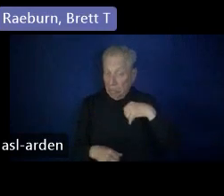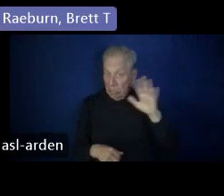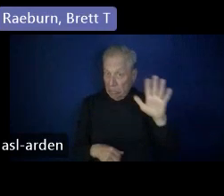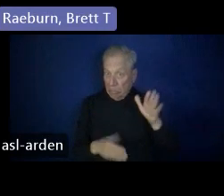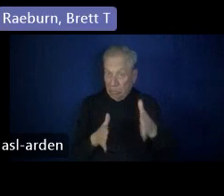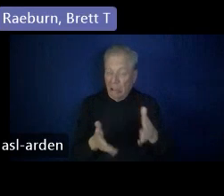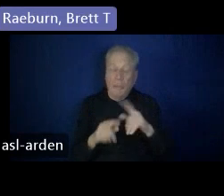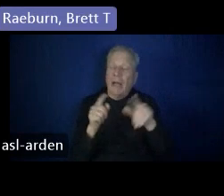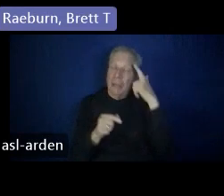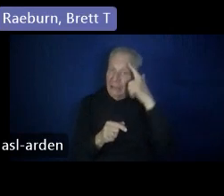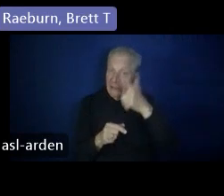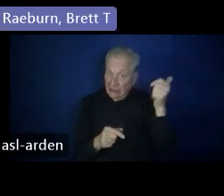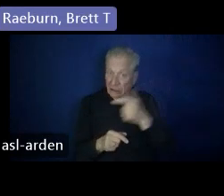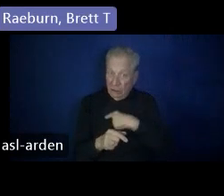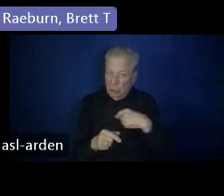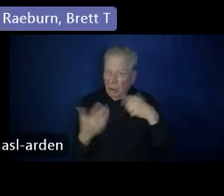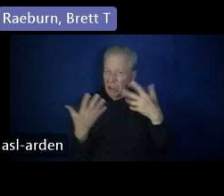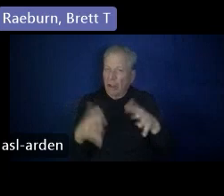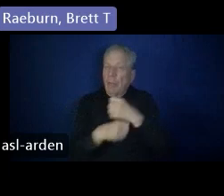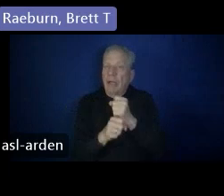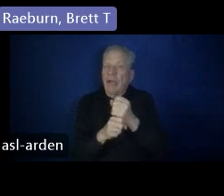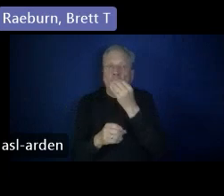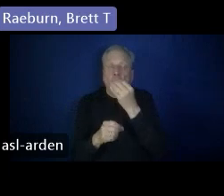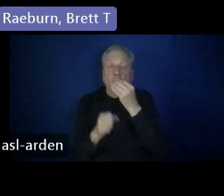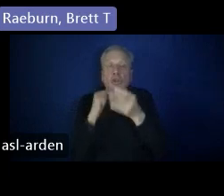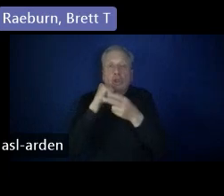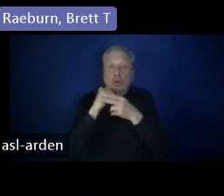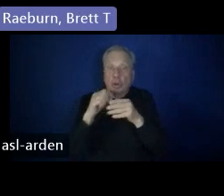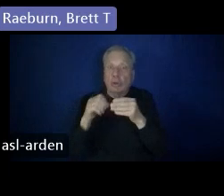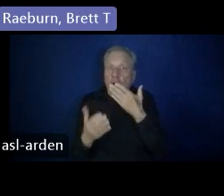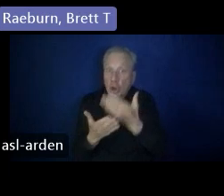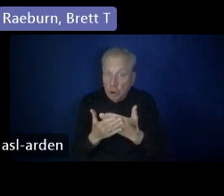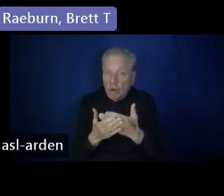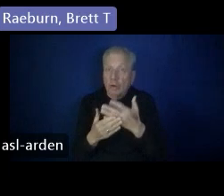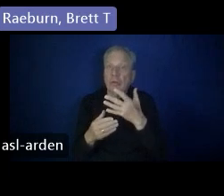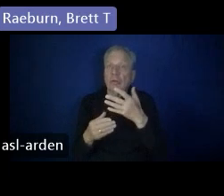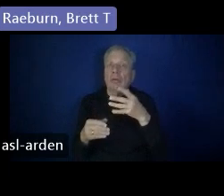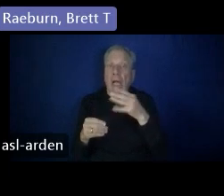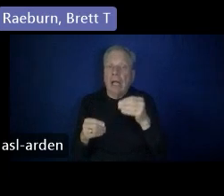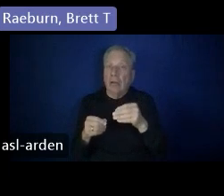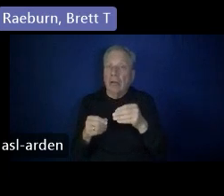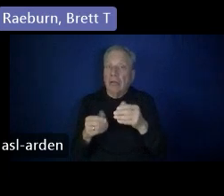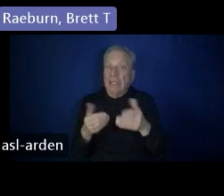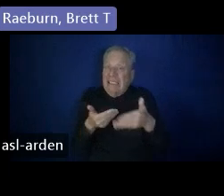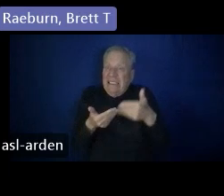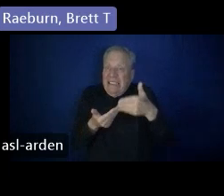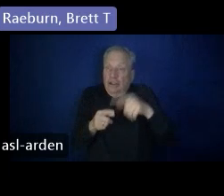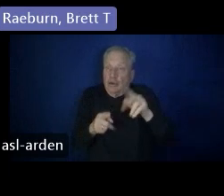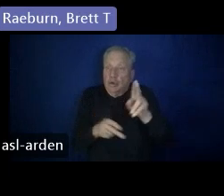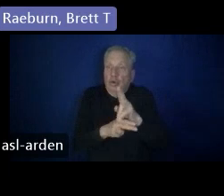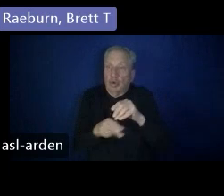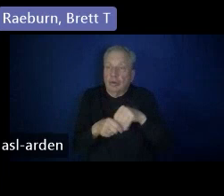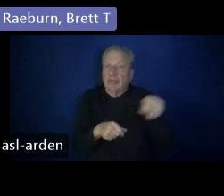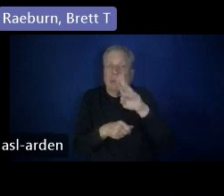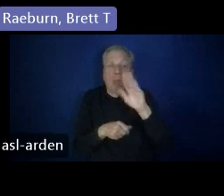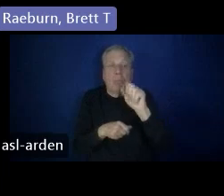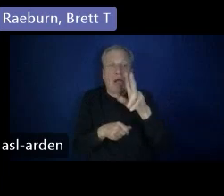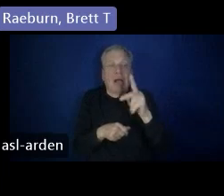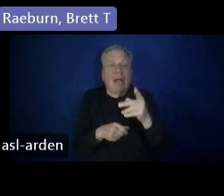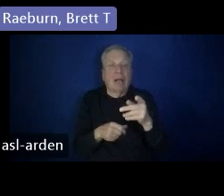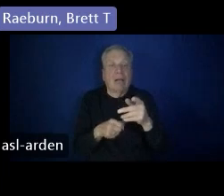But because we make food storage very easy and convenient in the backcountry, we have very few backcountry conflicts in